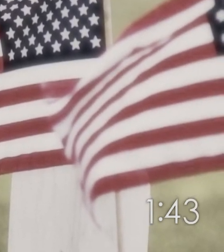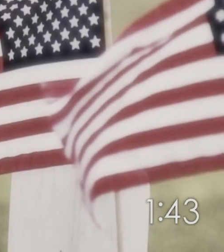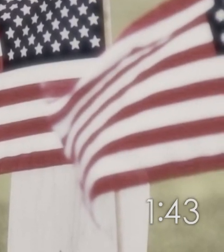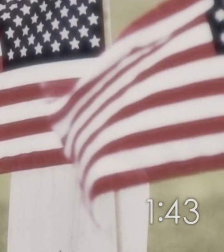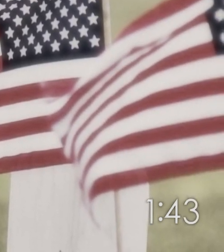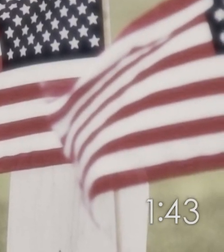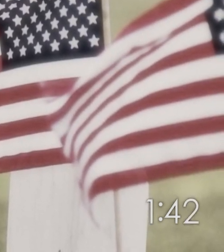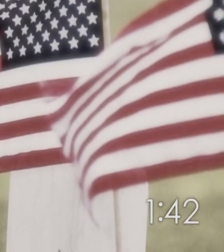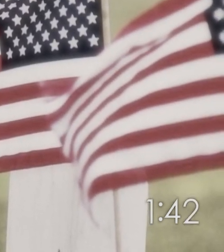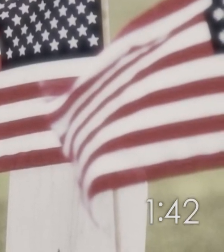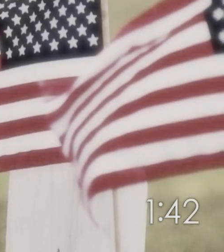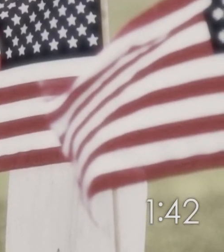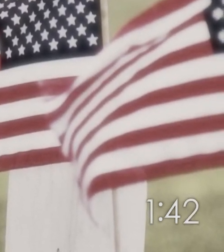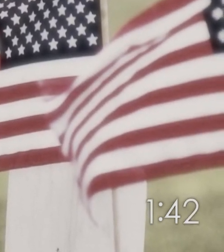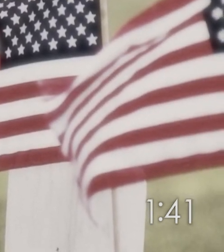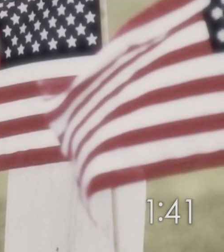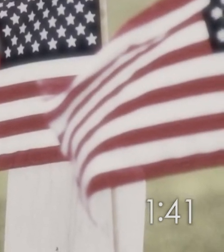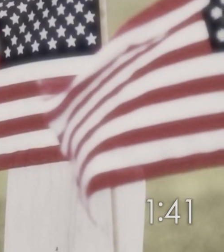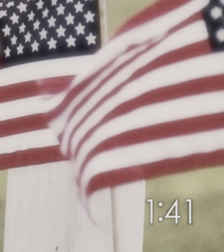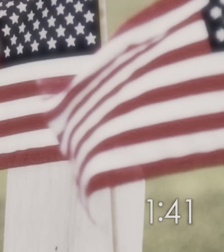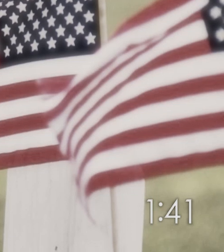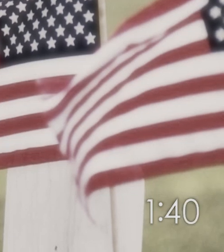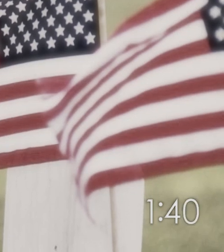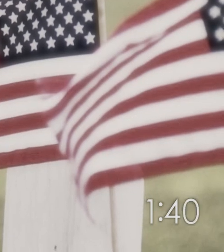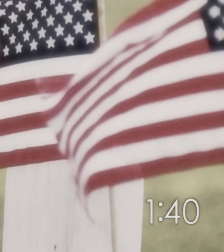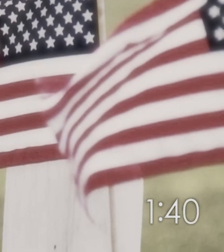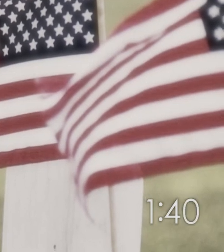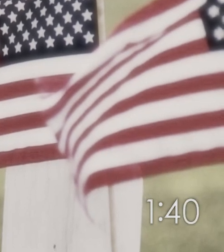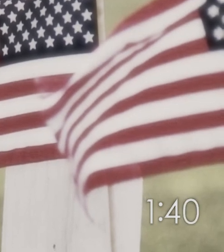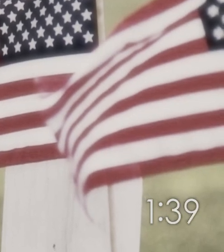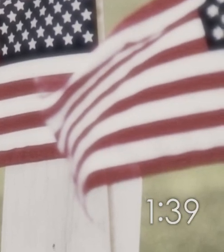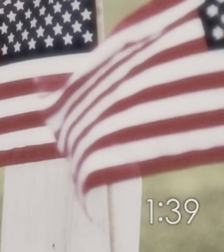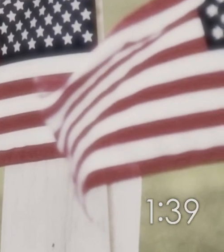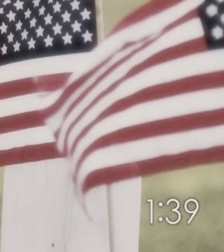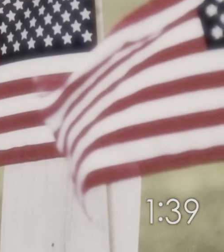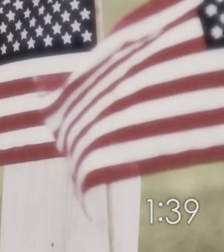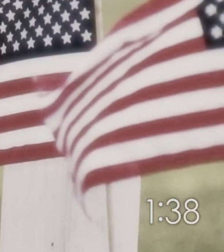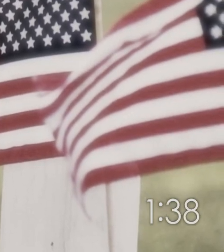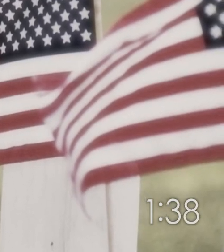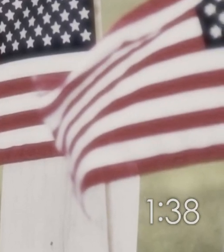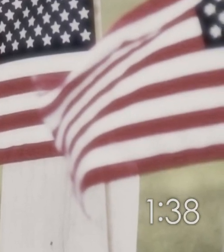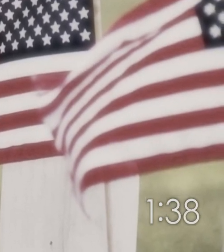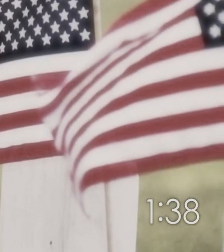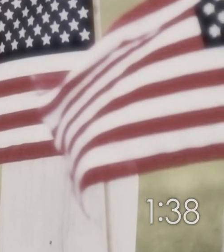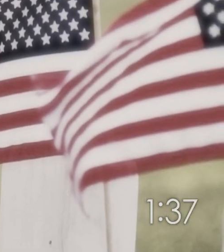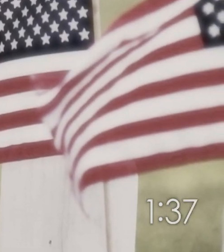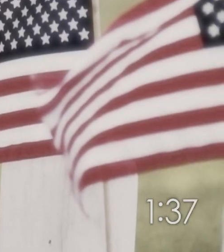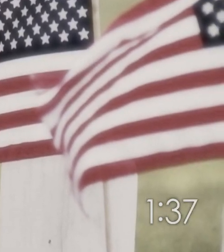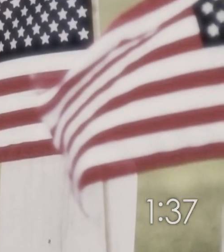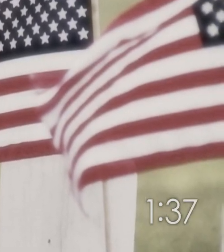hearts, moving us to cry out intimately, my Father, you're our true Father.